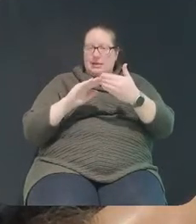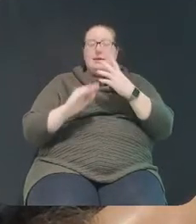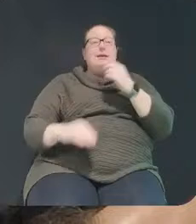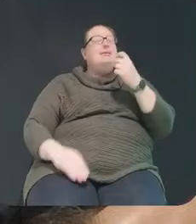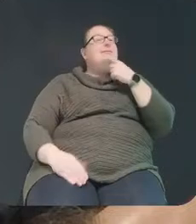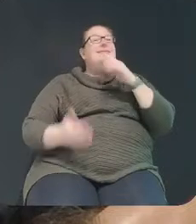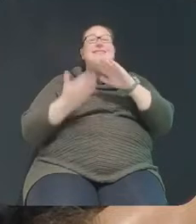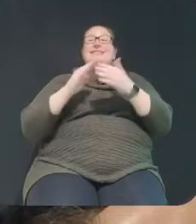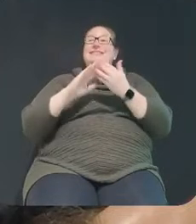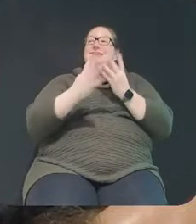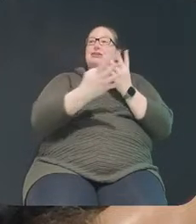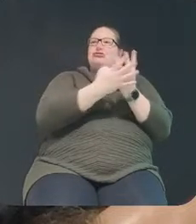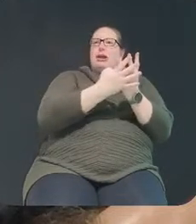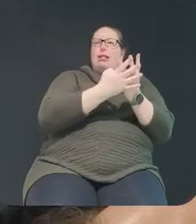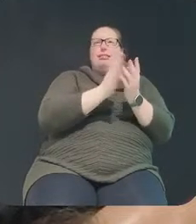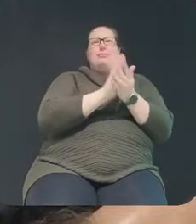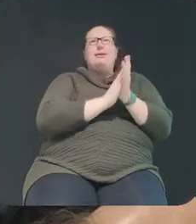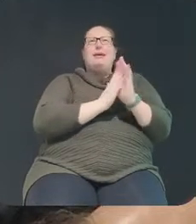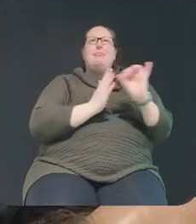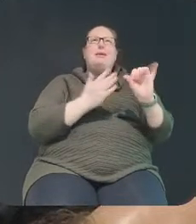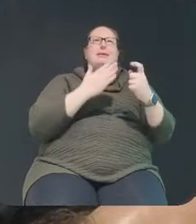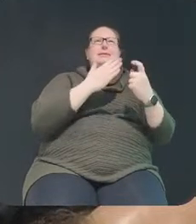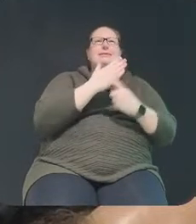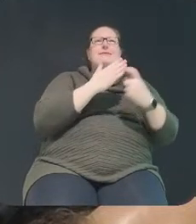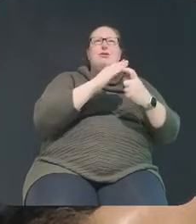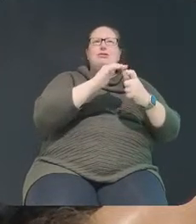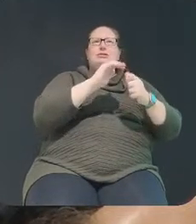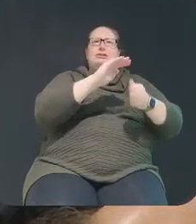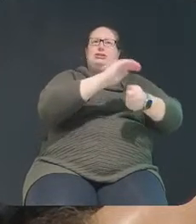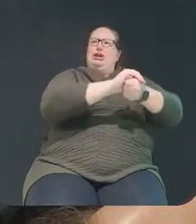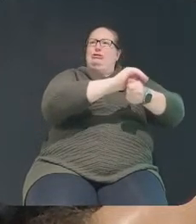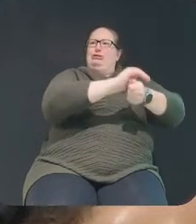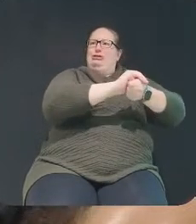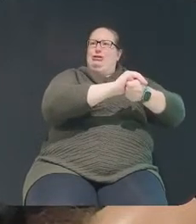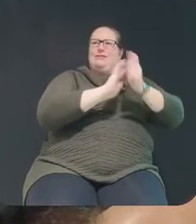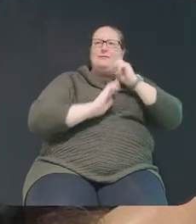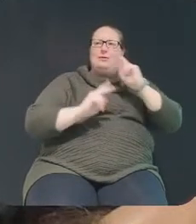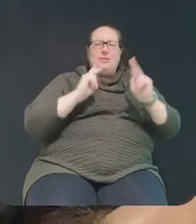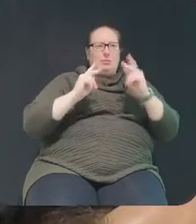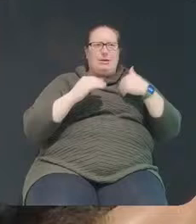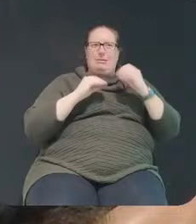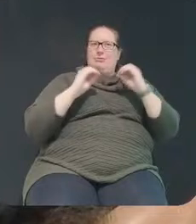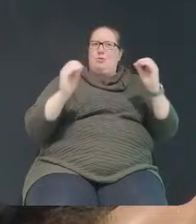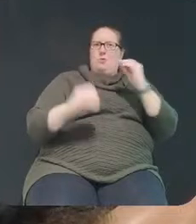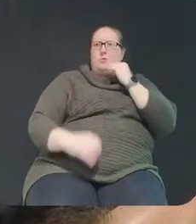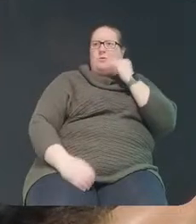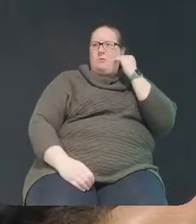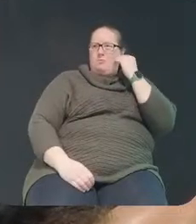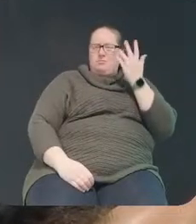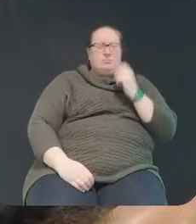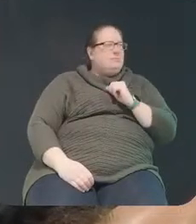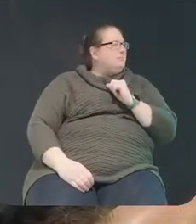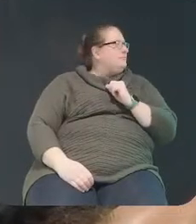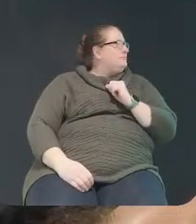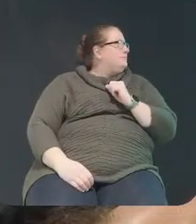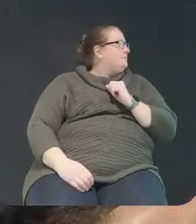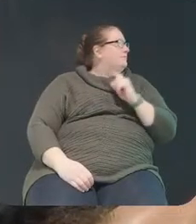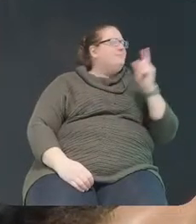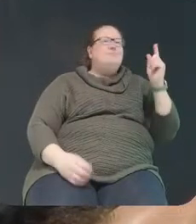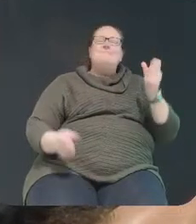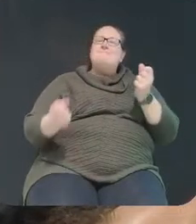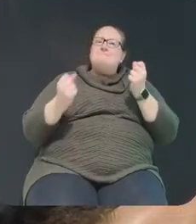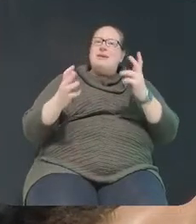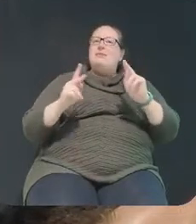city jail was serving as a kind of default shelter for people who did not have a place to stay the night. He mentions that